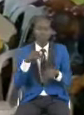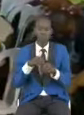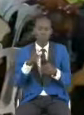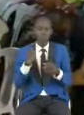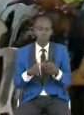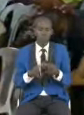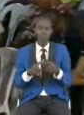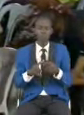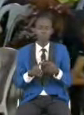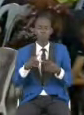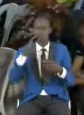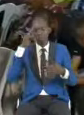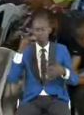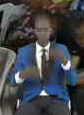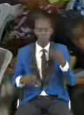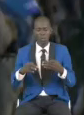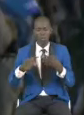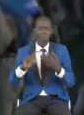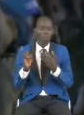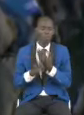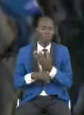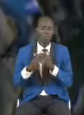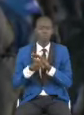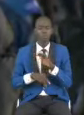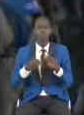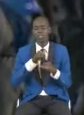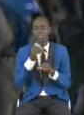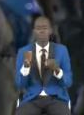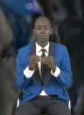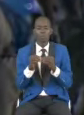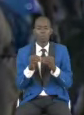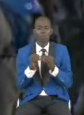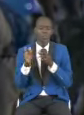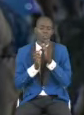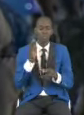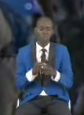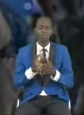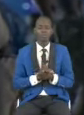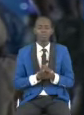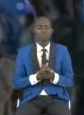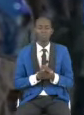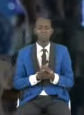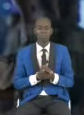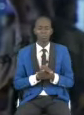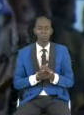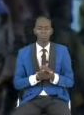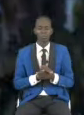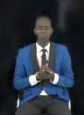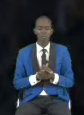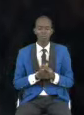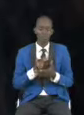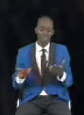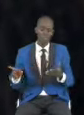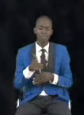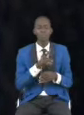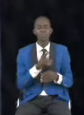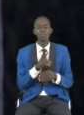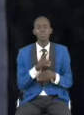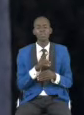punishment anymore, in Jesus' name. Cleanse them. Let